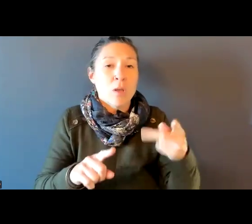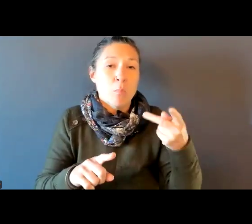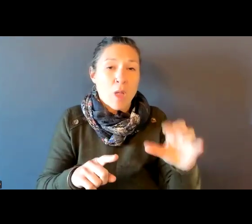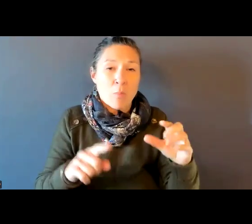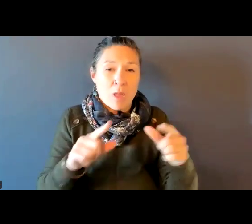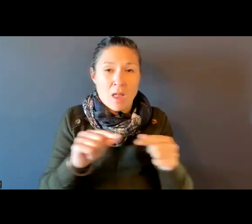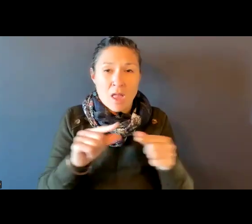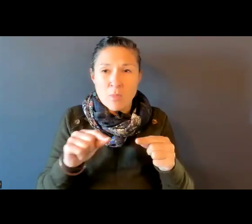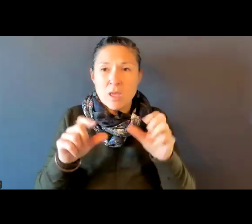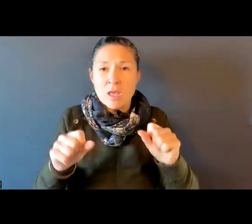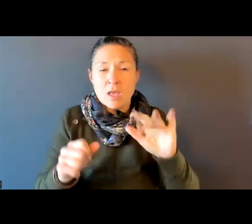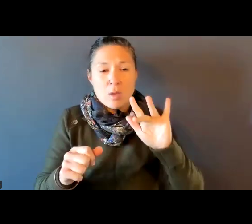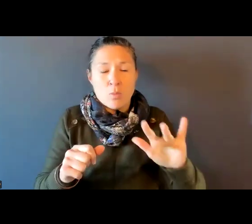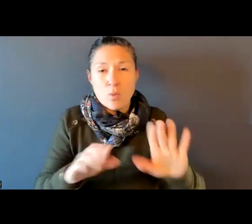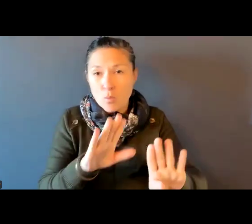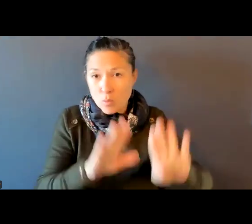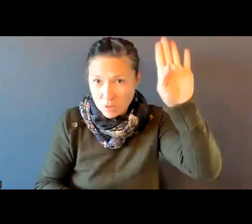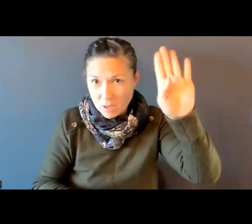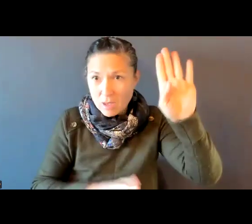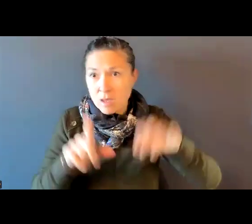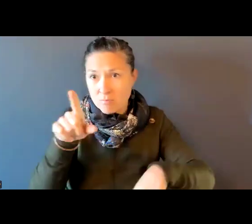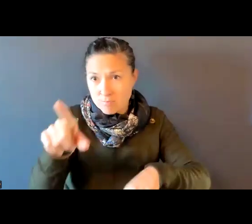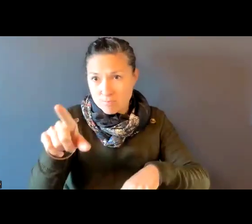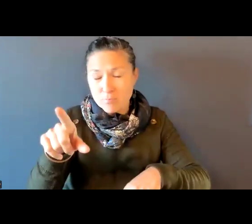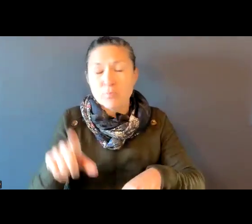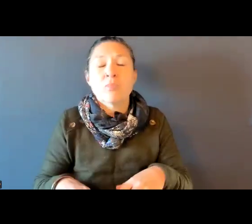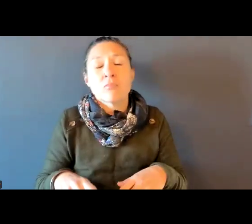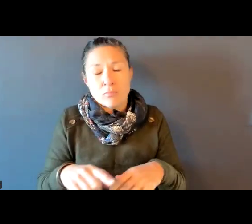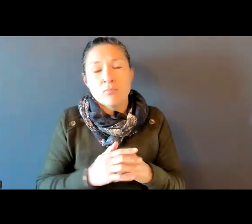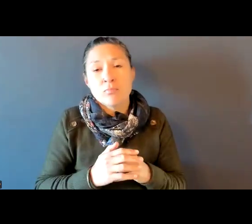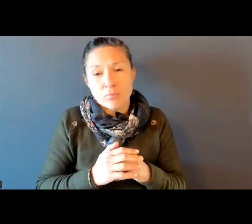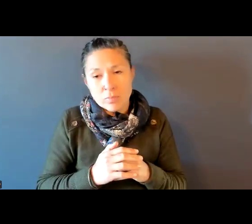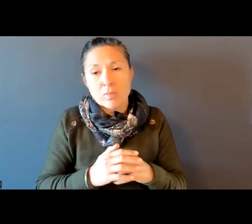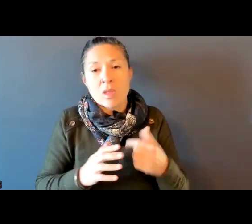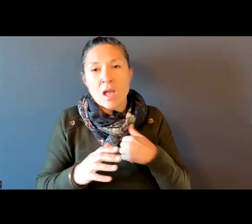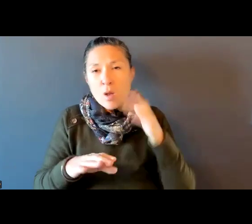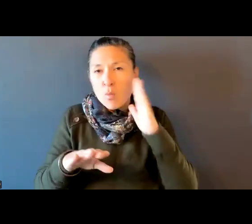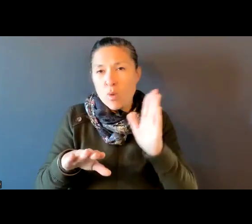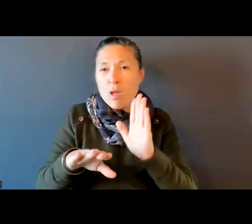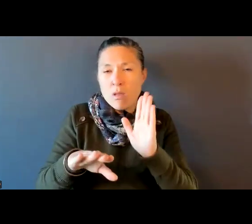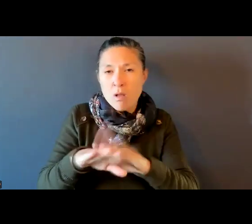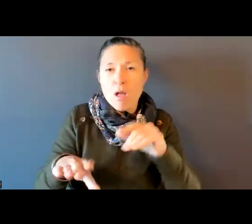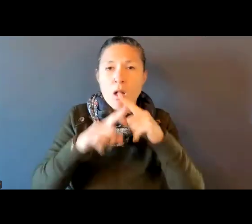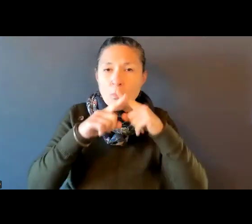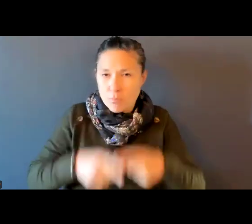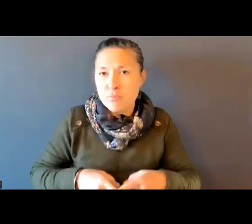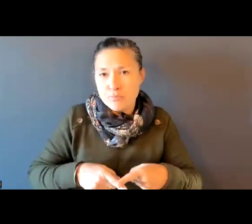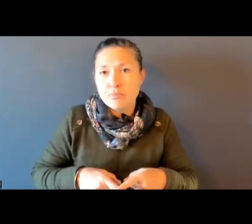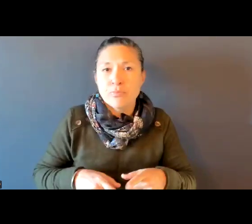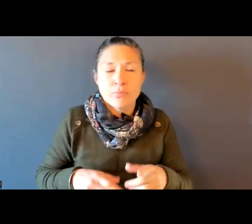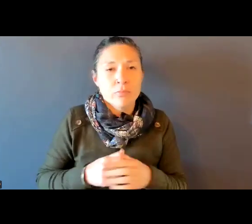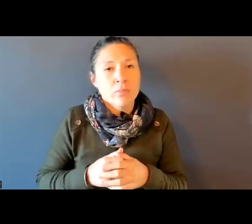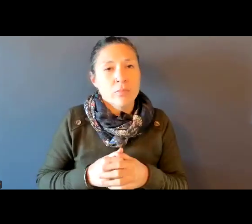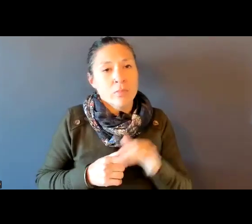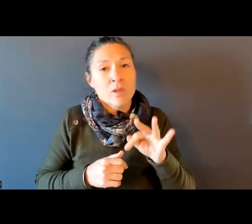hand virtually by clicking the Raise Hand icon on your Zoom control panel, and I will be able to unmute you. If you are commenting in